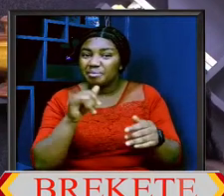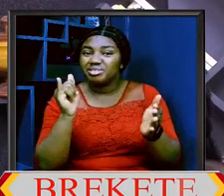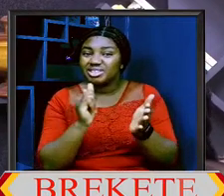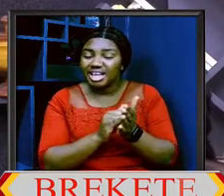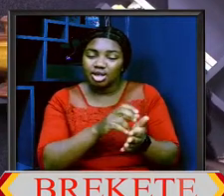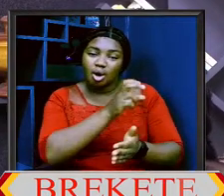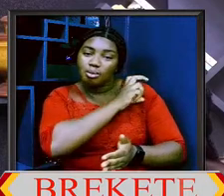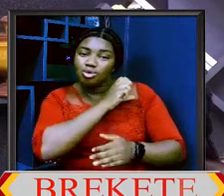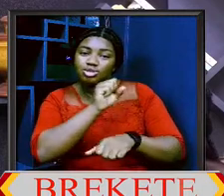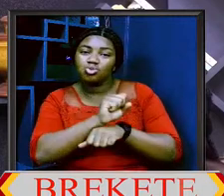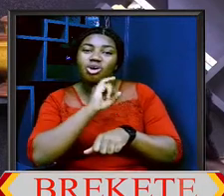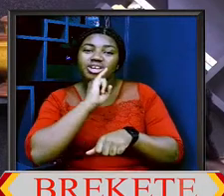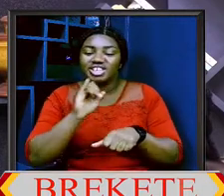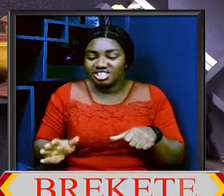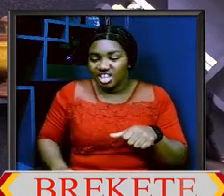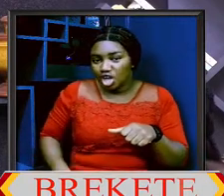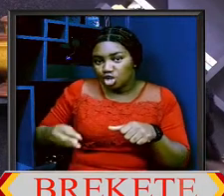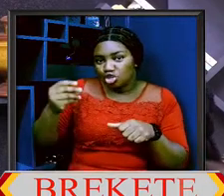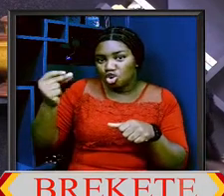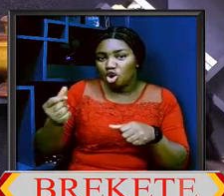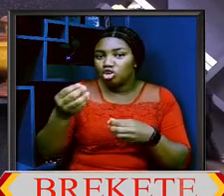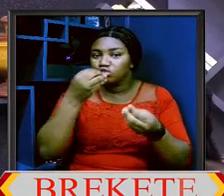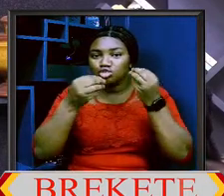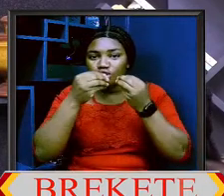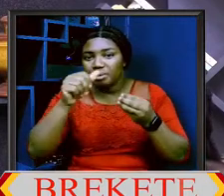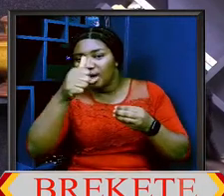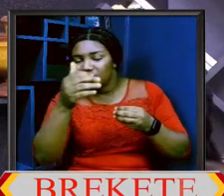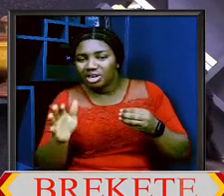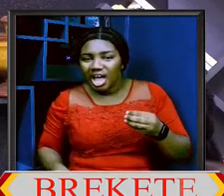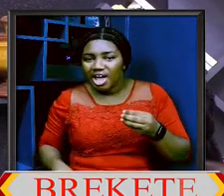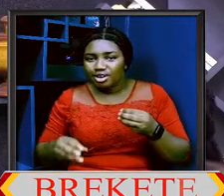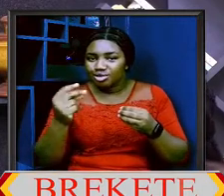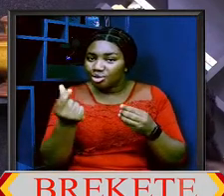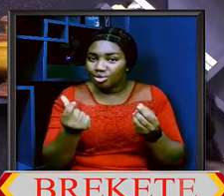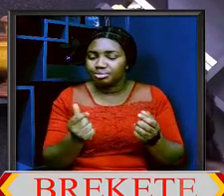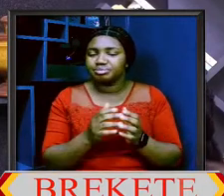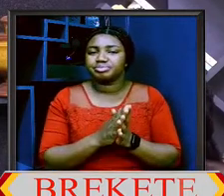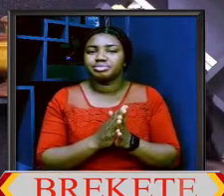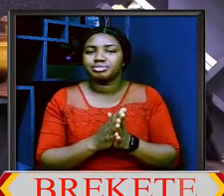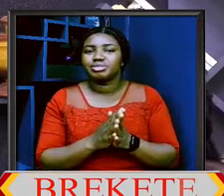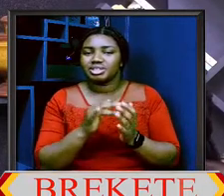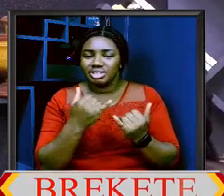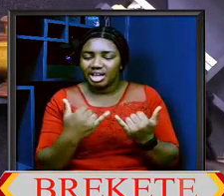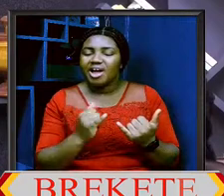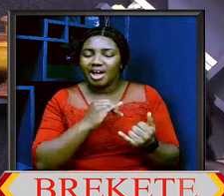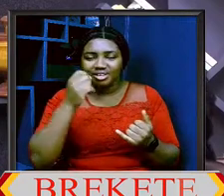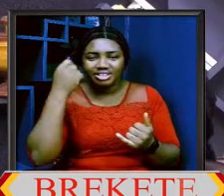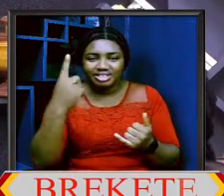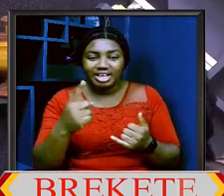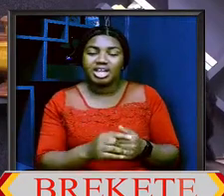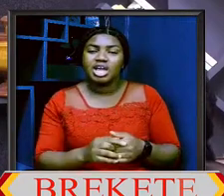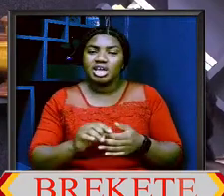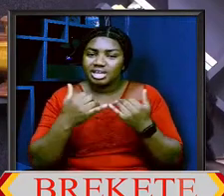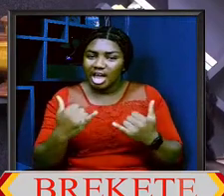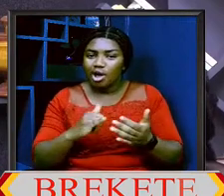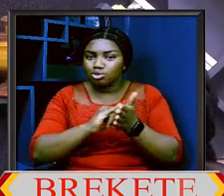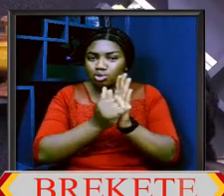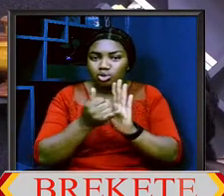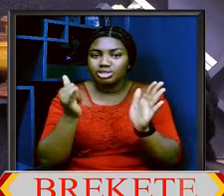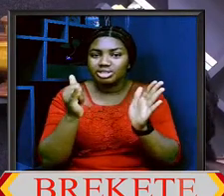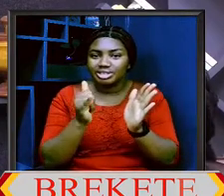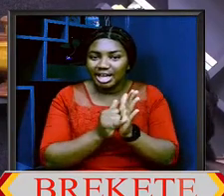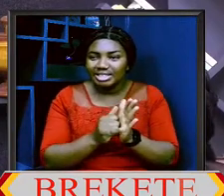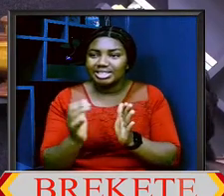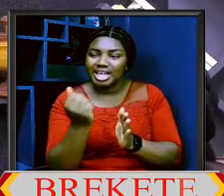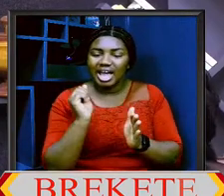dog chop dog and now I they confirm I'm well continue so those who replace us now